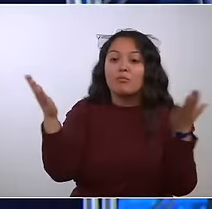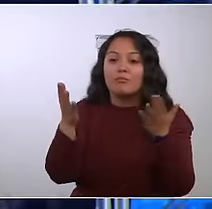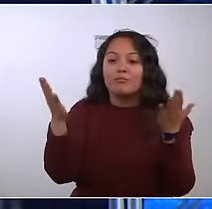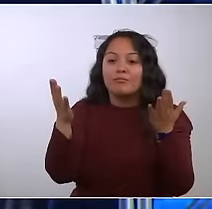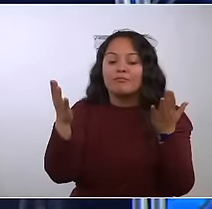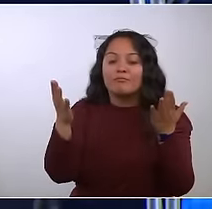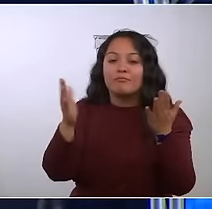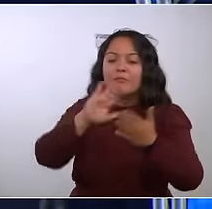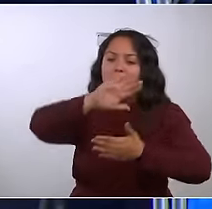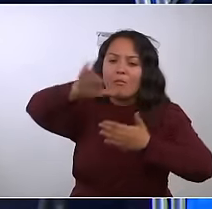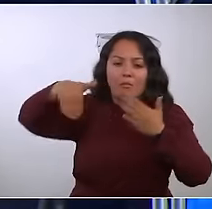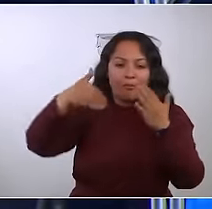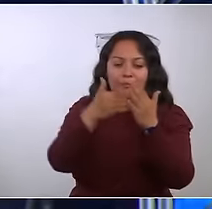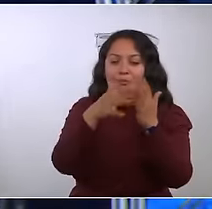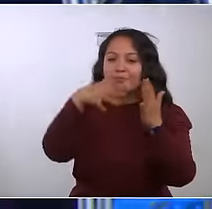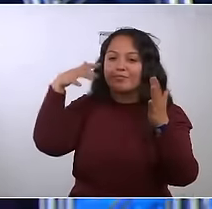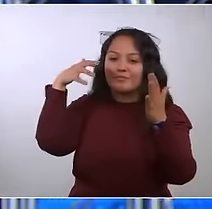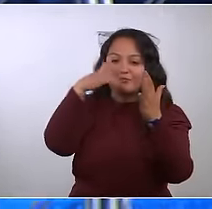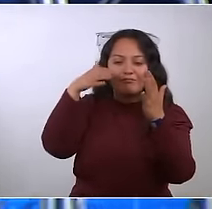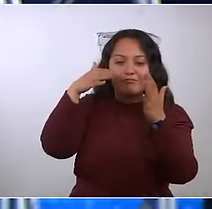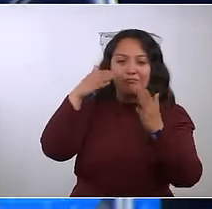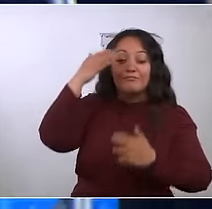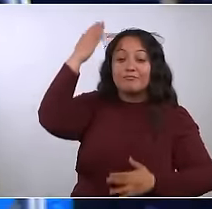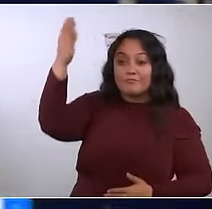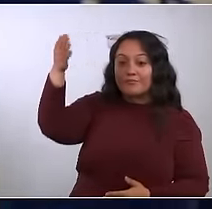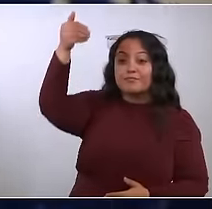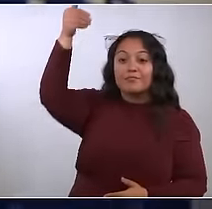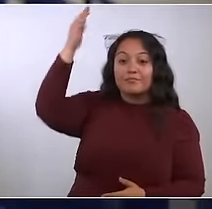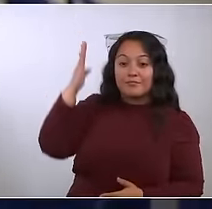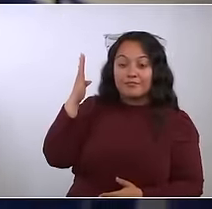darle gloria, is to give him glory.